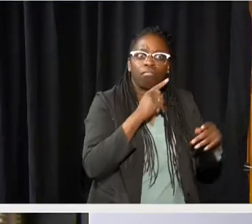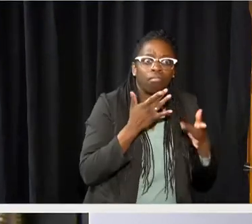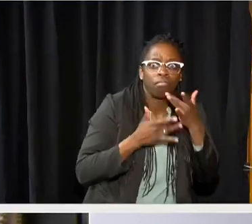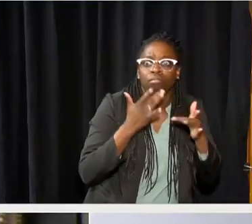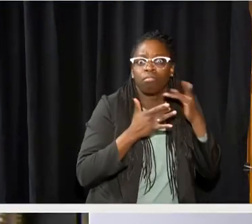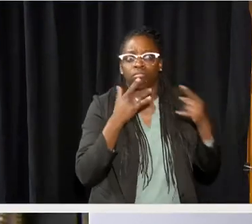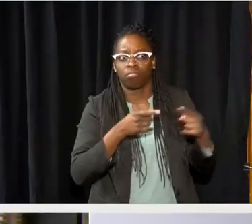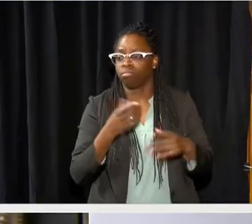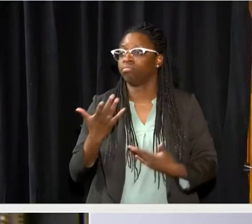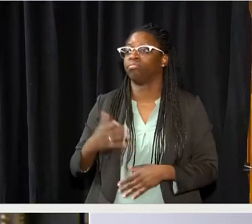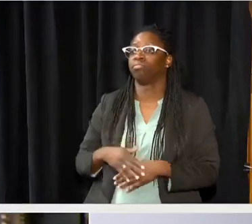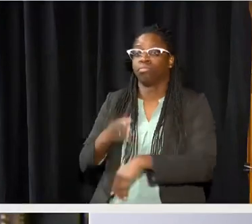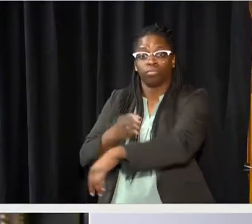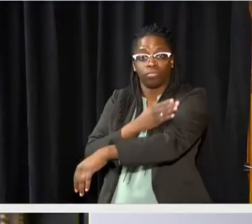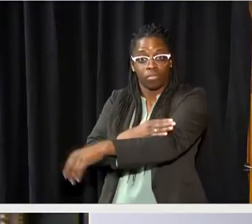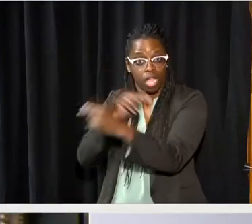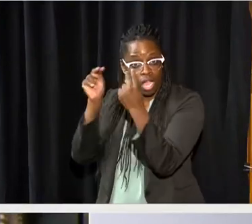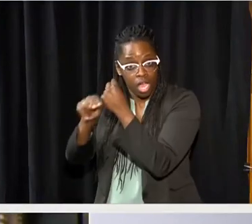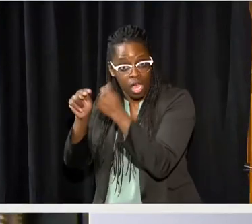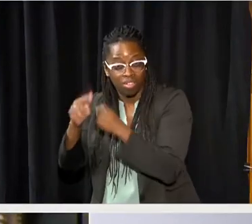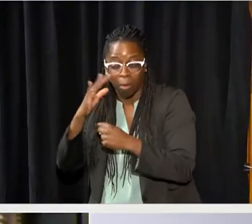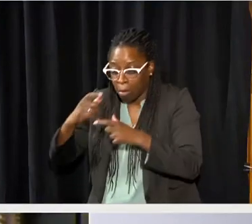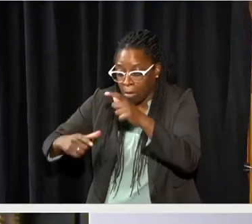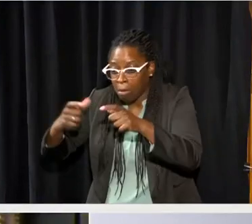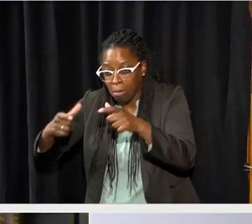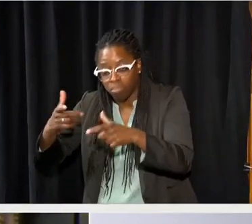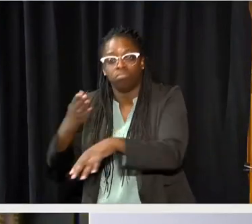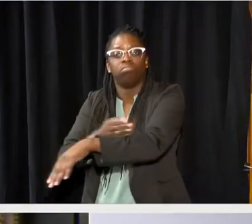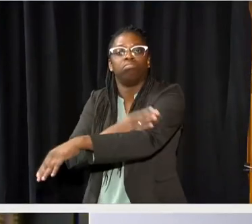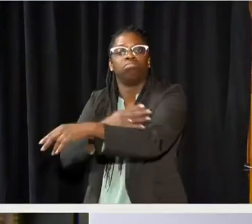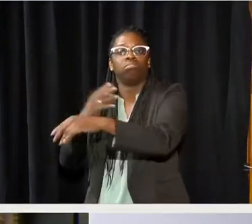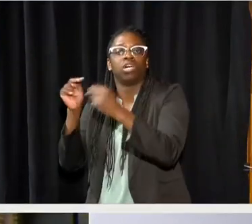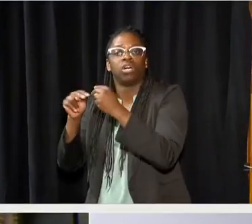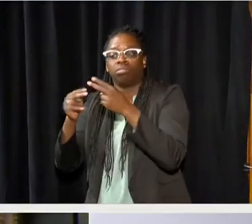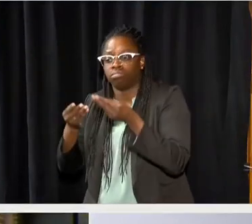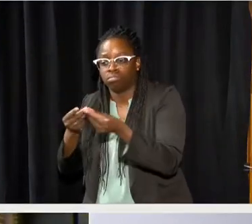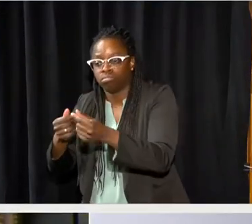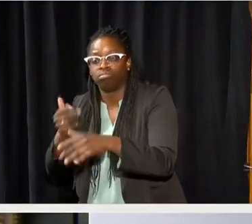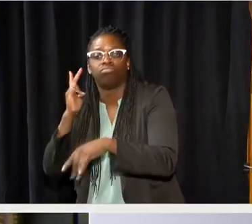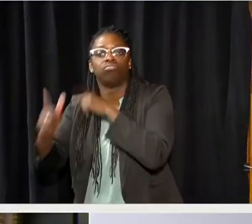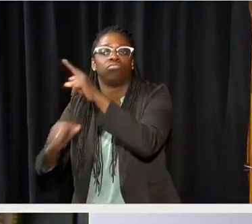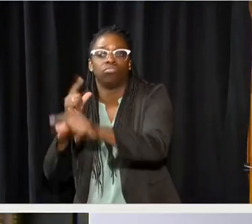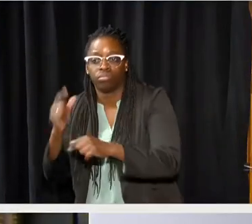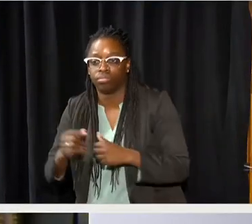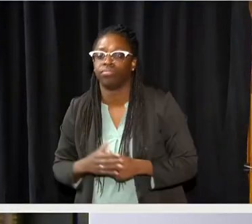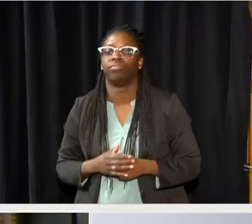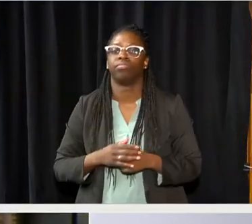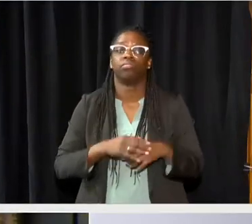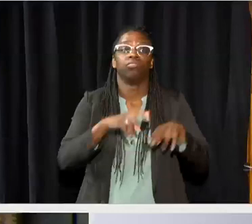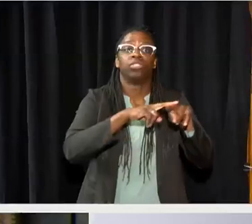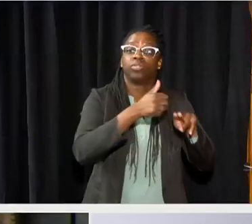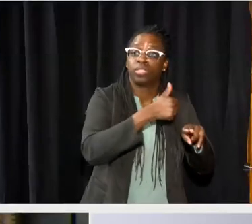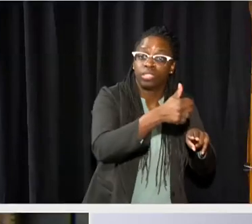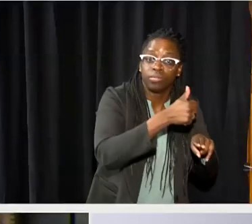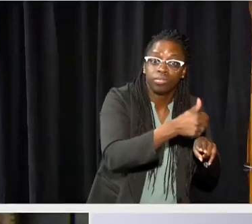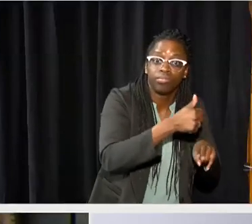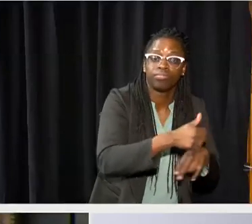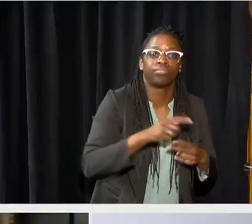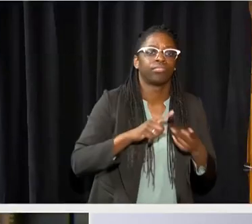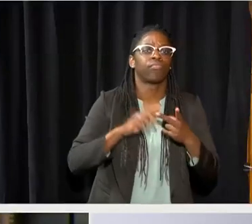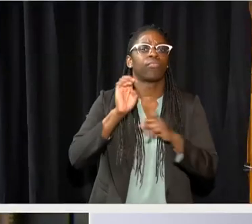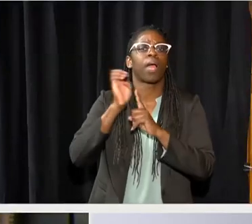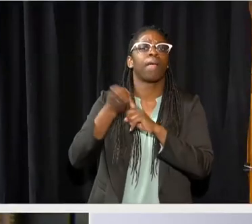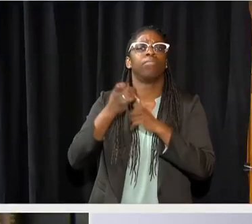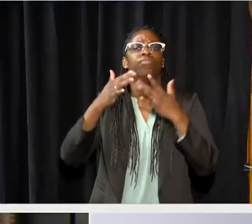help our businesses and workers thrive, and meet the climate challenge by creating clean energy careers across our